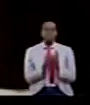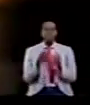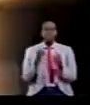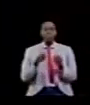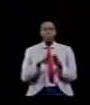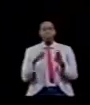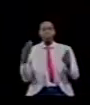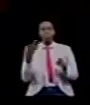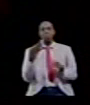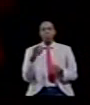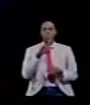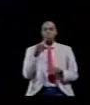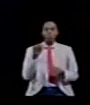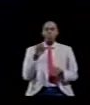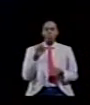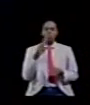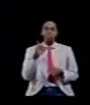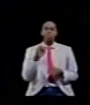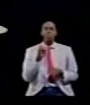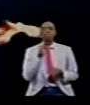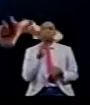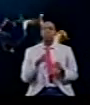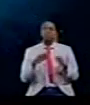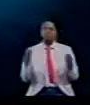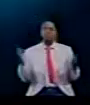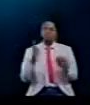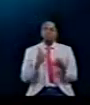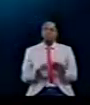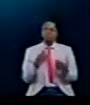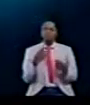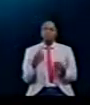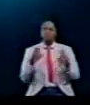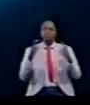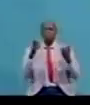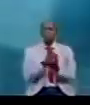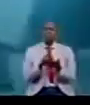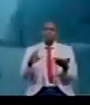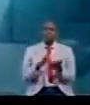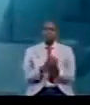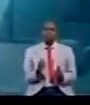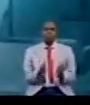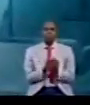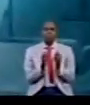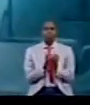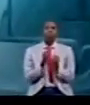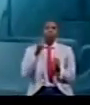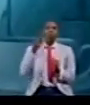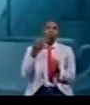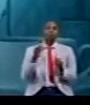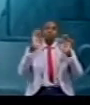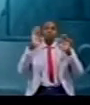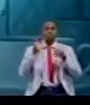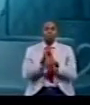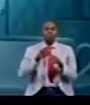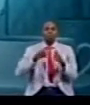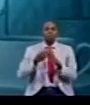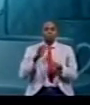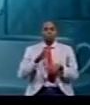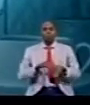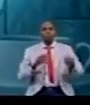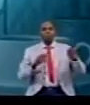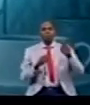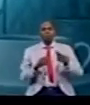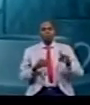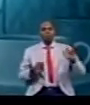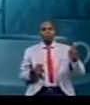say, God, all these things are of affliction in our life. He said, they will not be put to shame. Are you